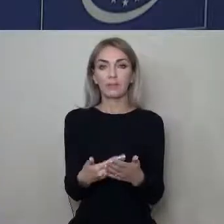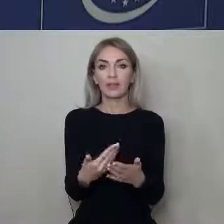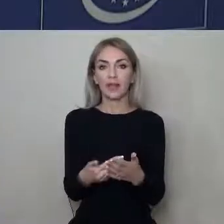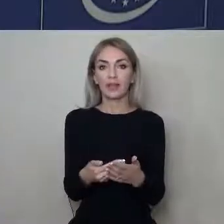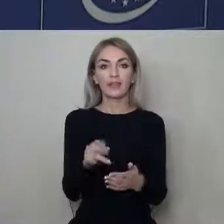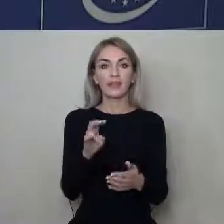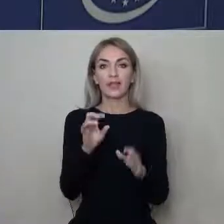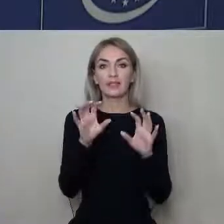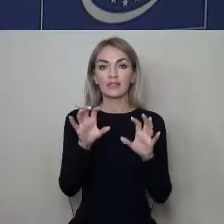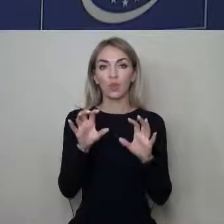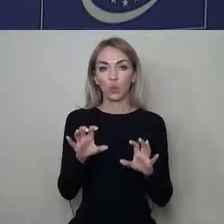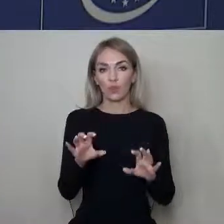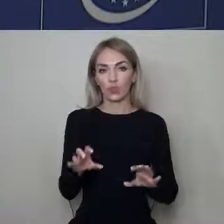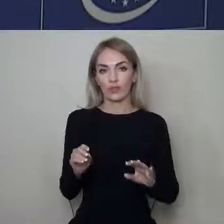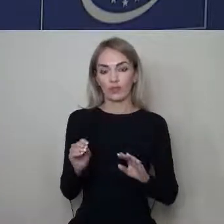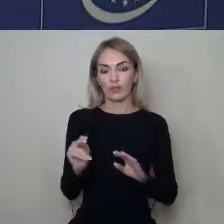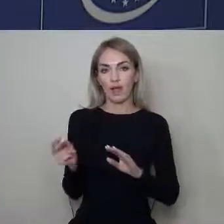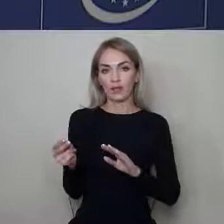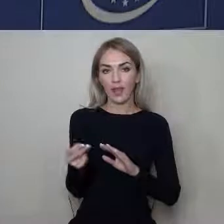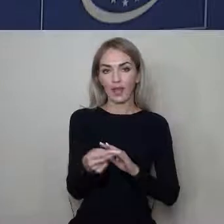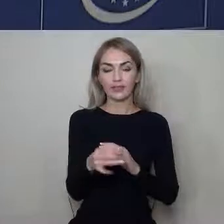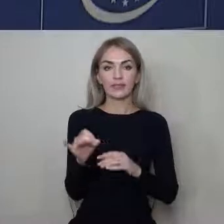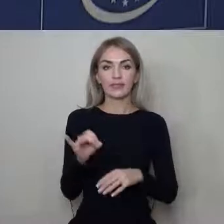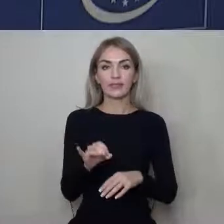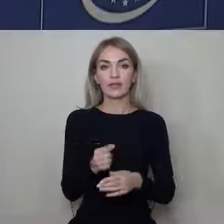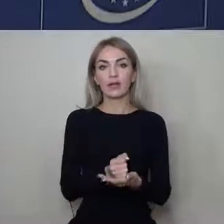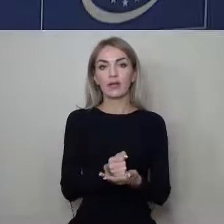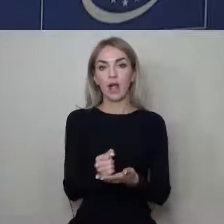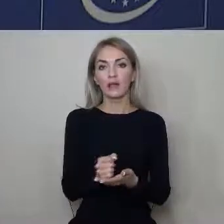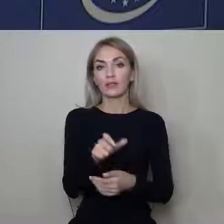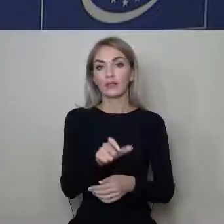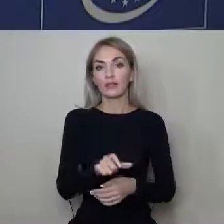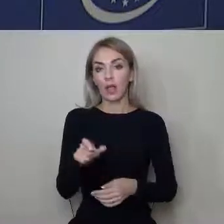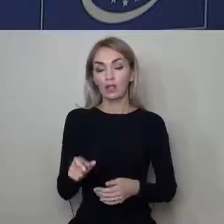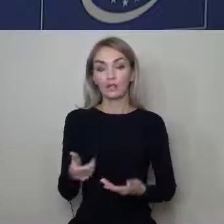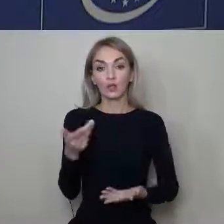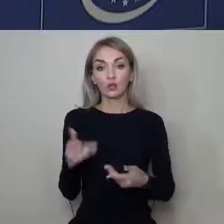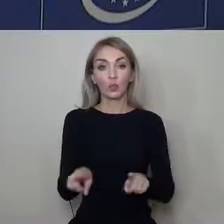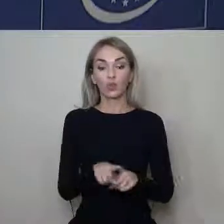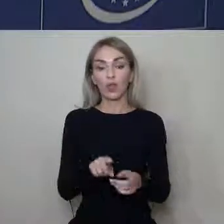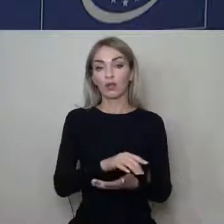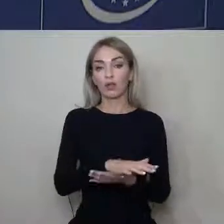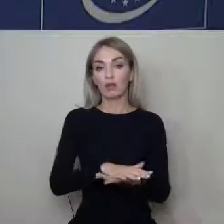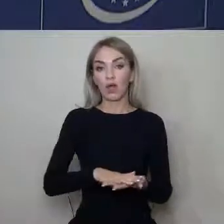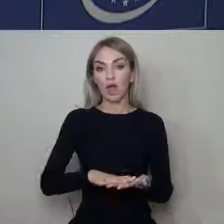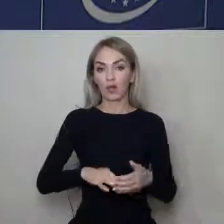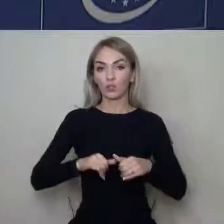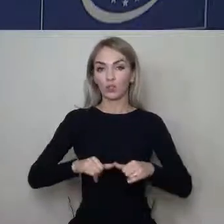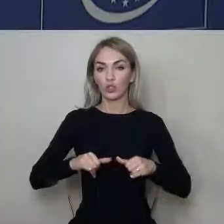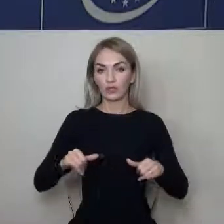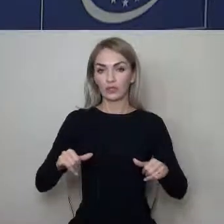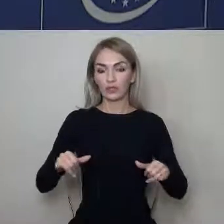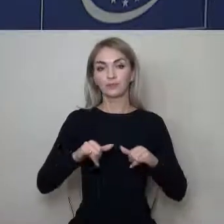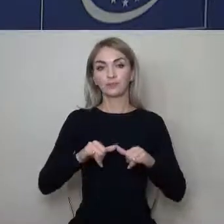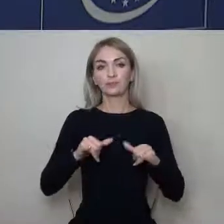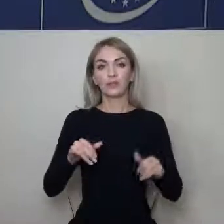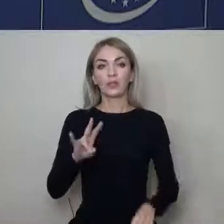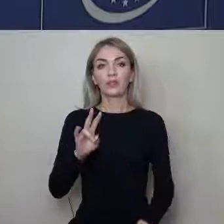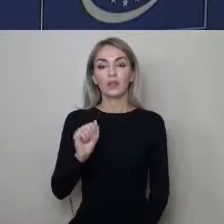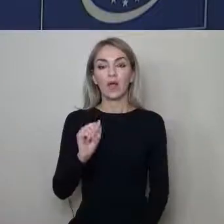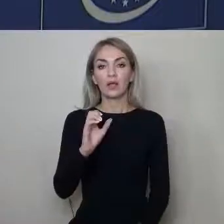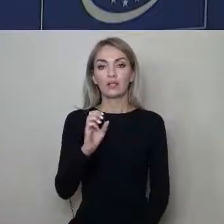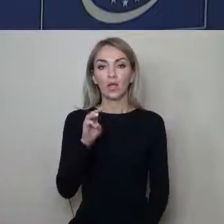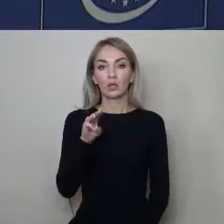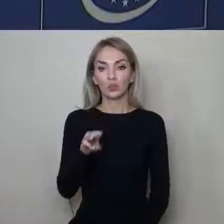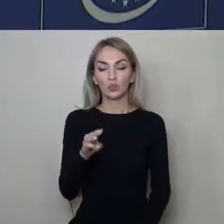contested unlawful campaigning, for instance, of candidates, and if it